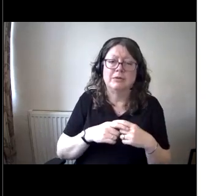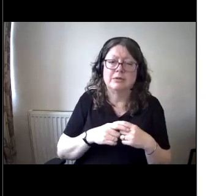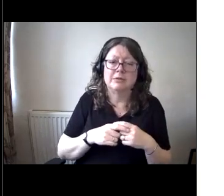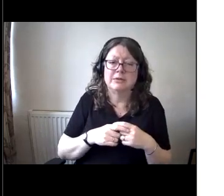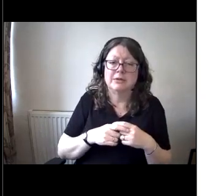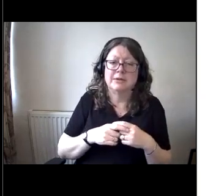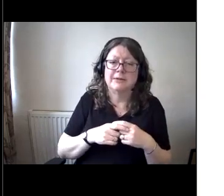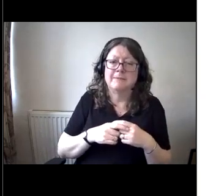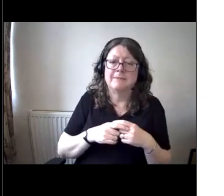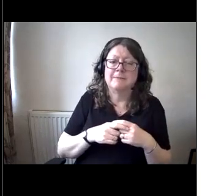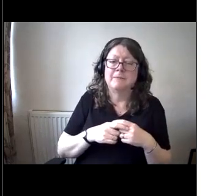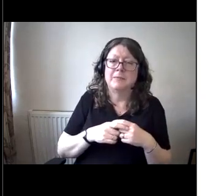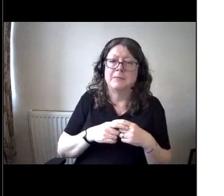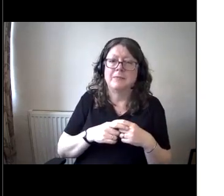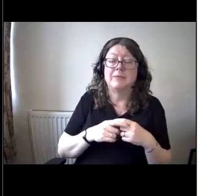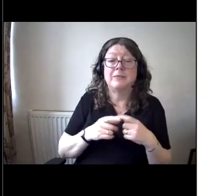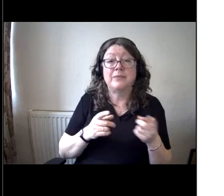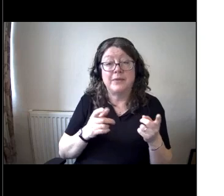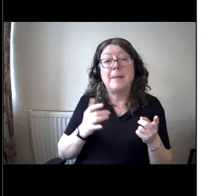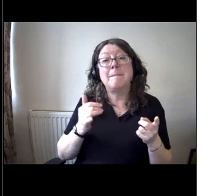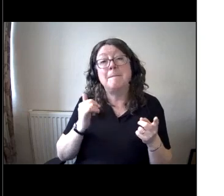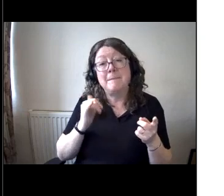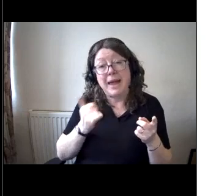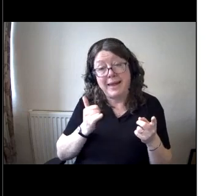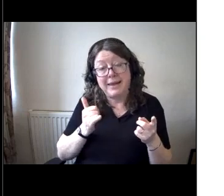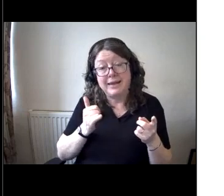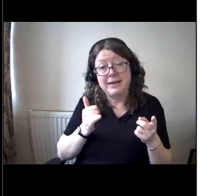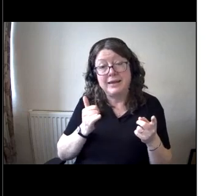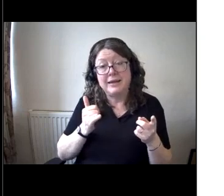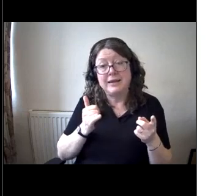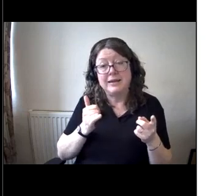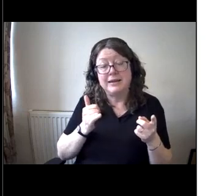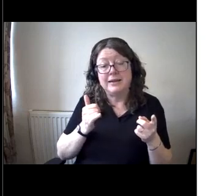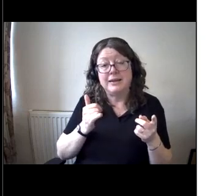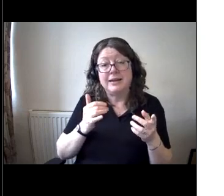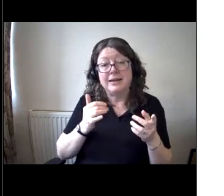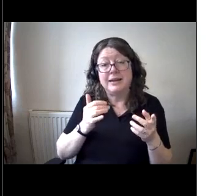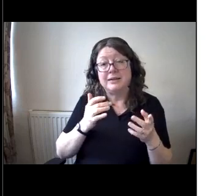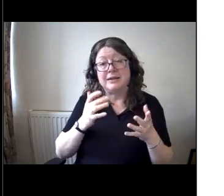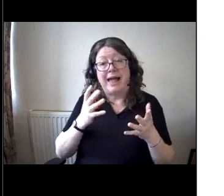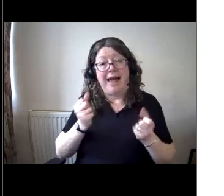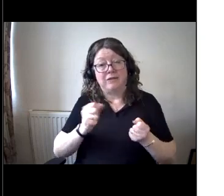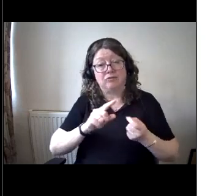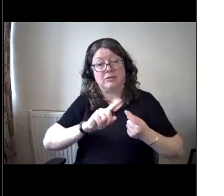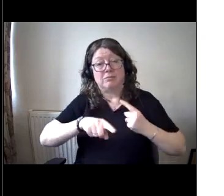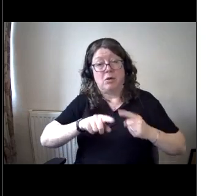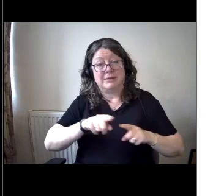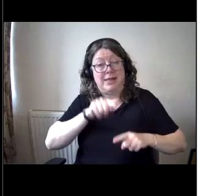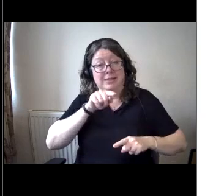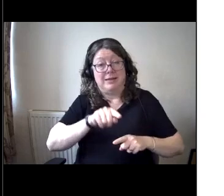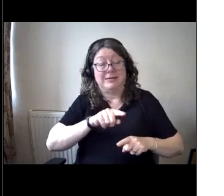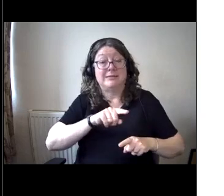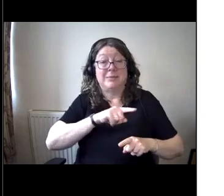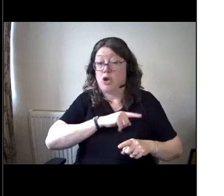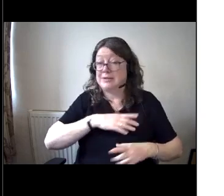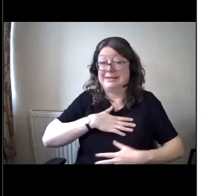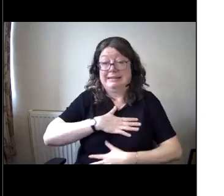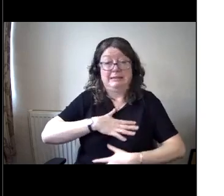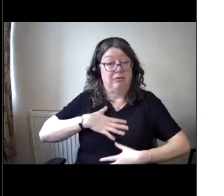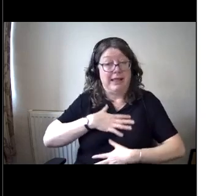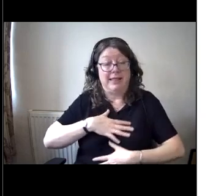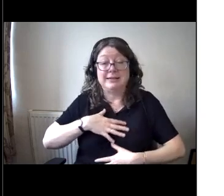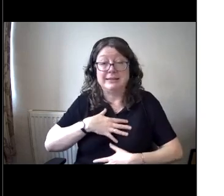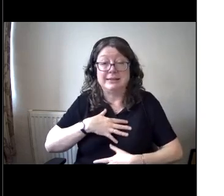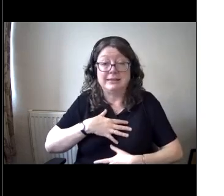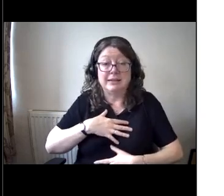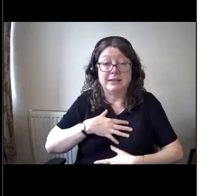that, they because of that stress response, because they are dysregulated, we might see that